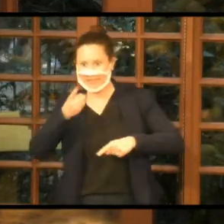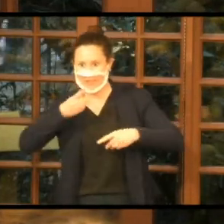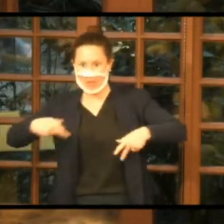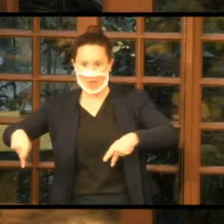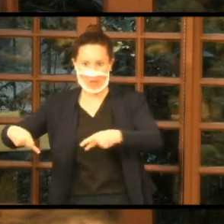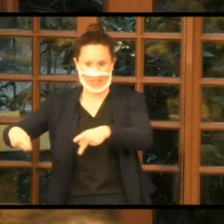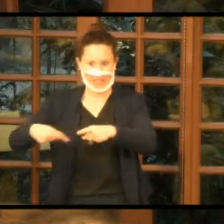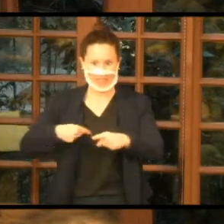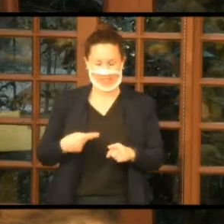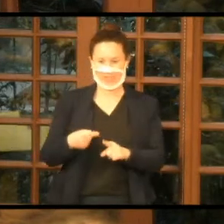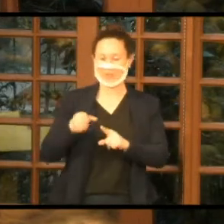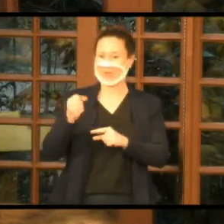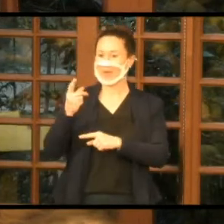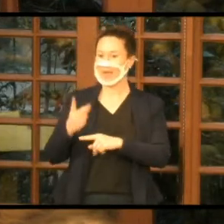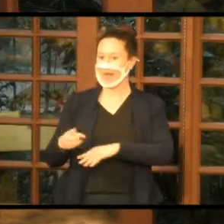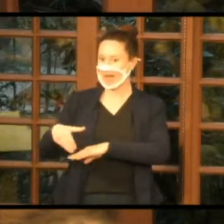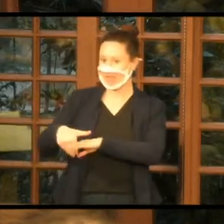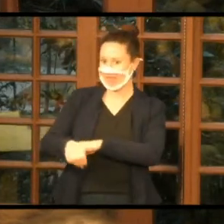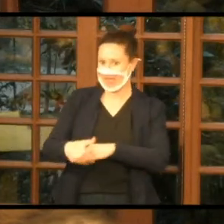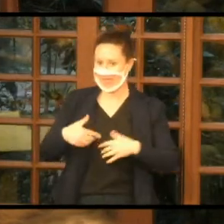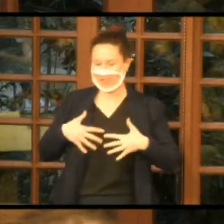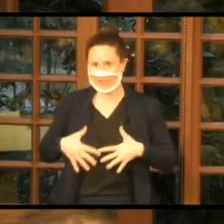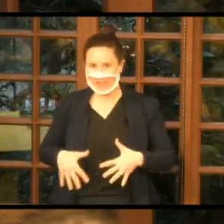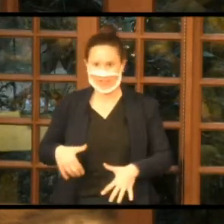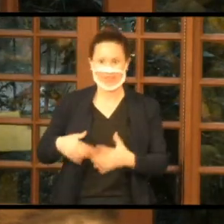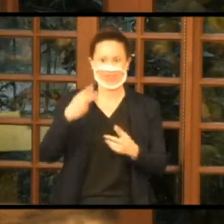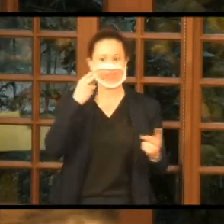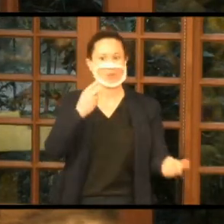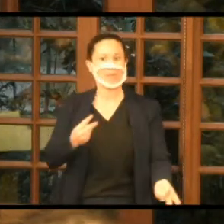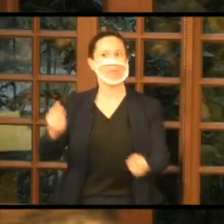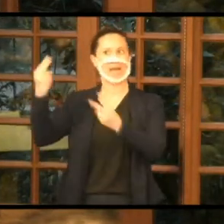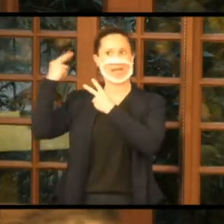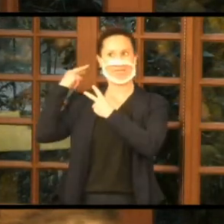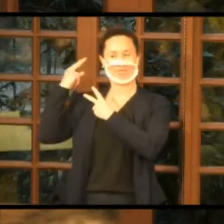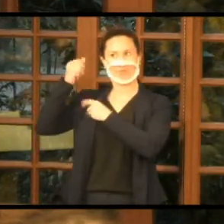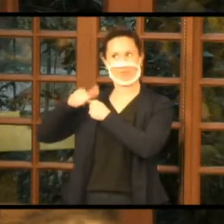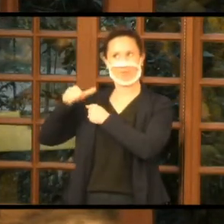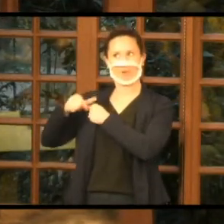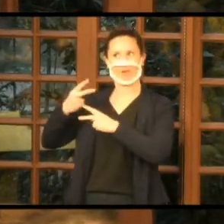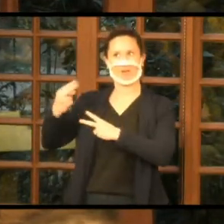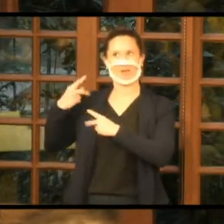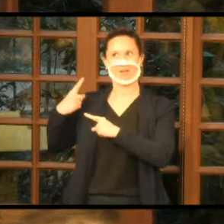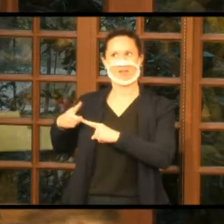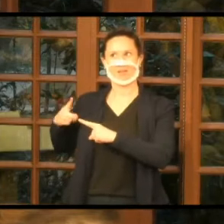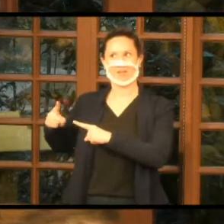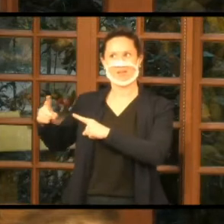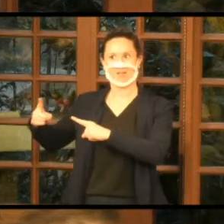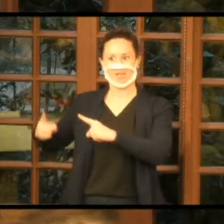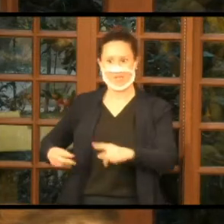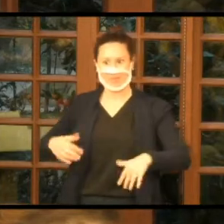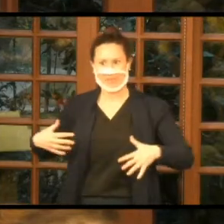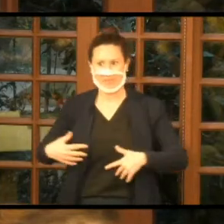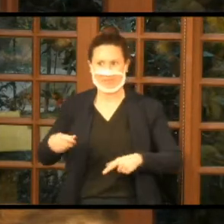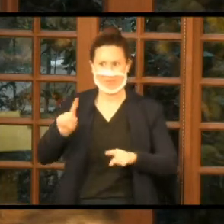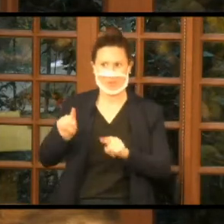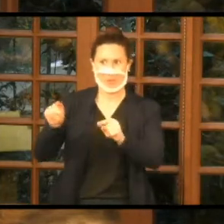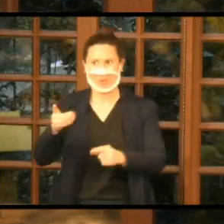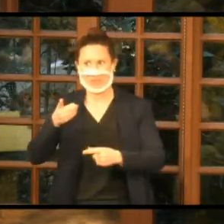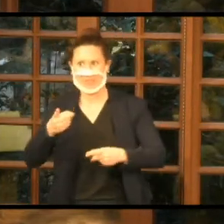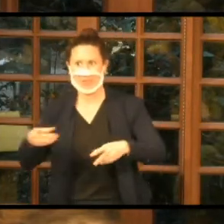of the night having memories of another time. And so this is one such